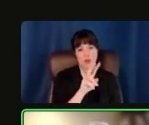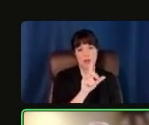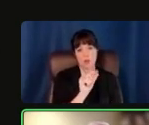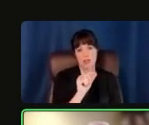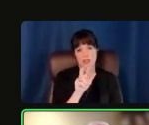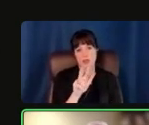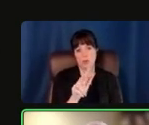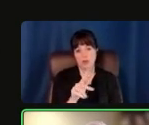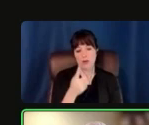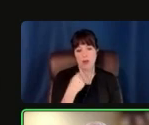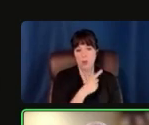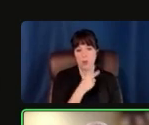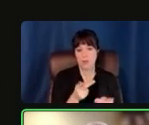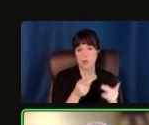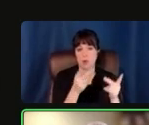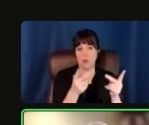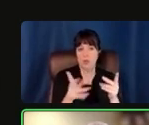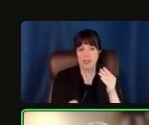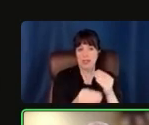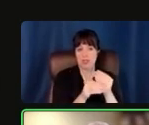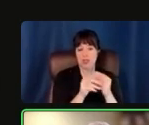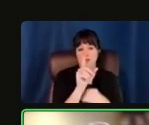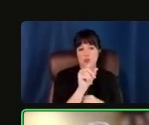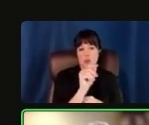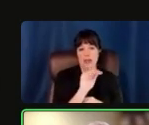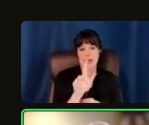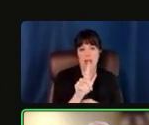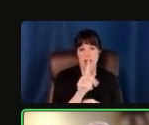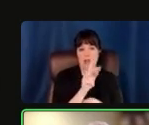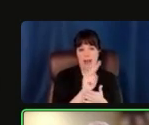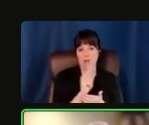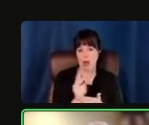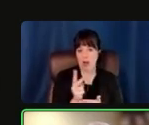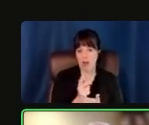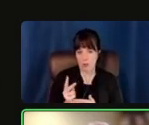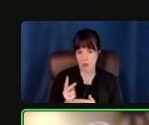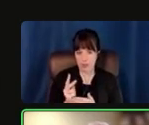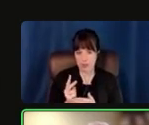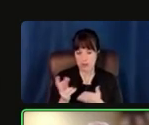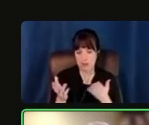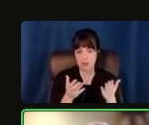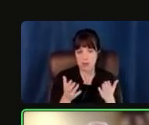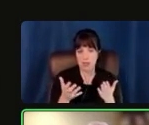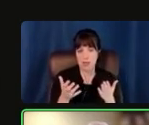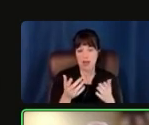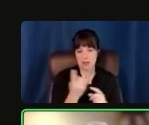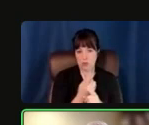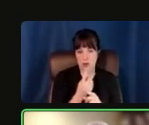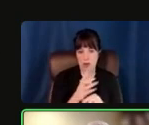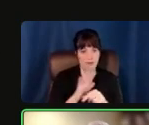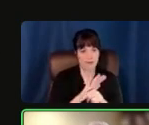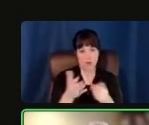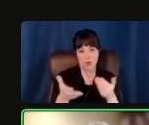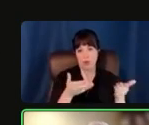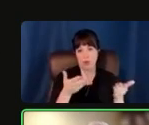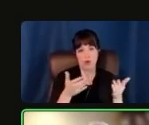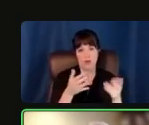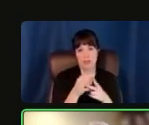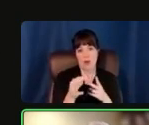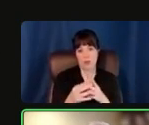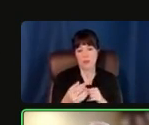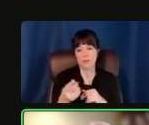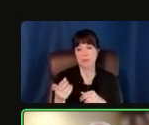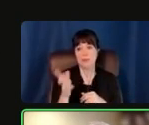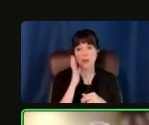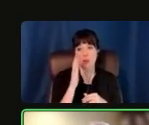we are proposing the addition of 20-gallon every other week's residential service as a regular full service option. It would consist